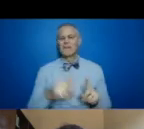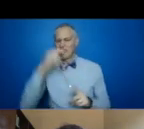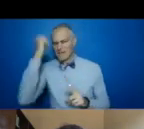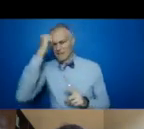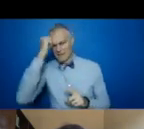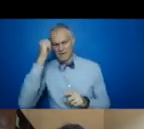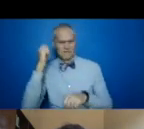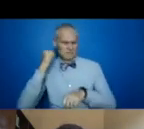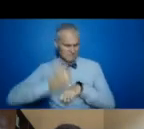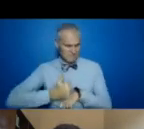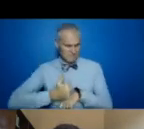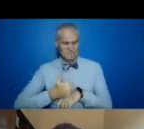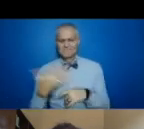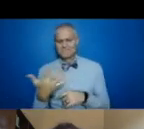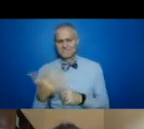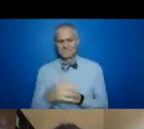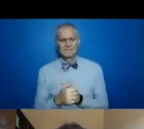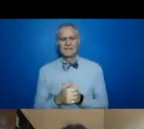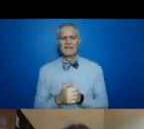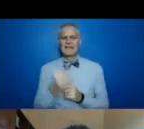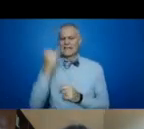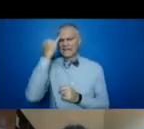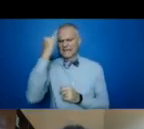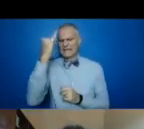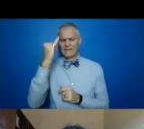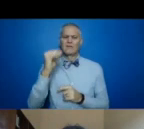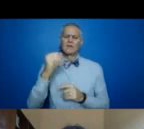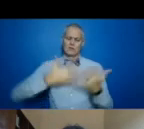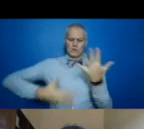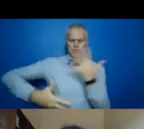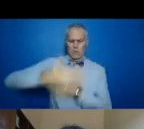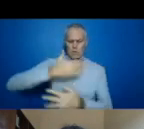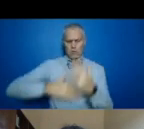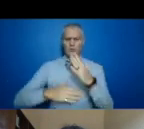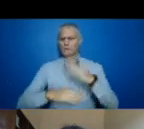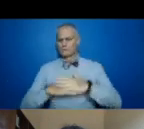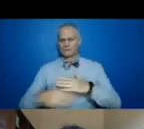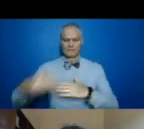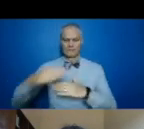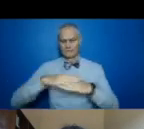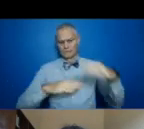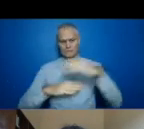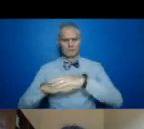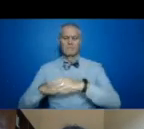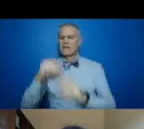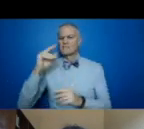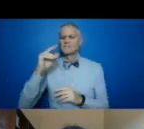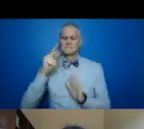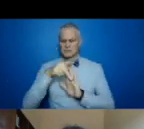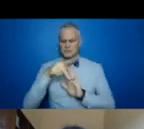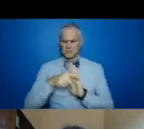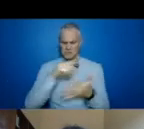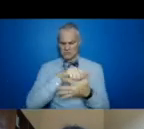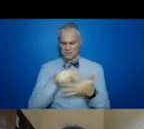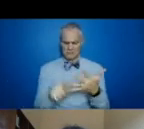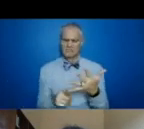much of our work is in the idea of social construction, which has several principles. These principles become